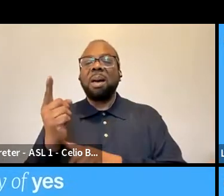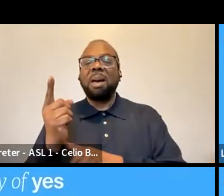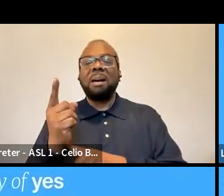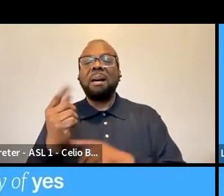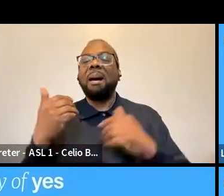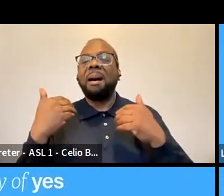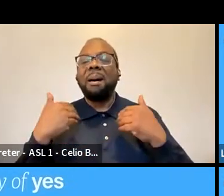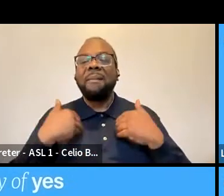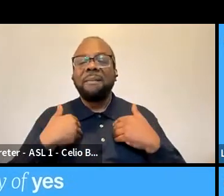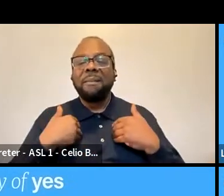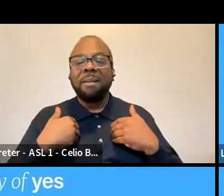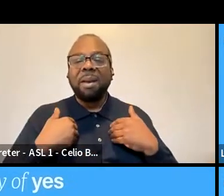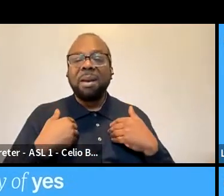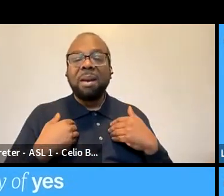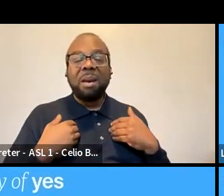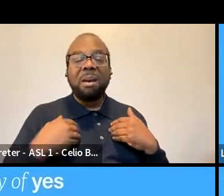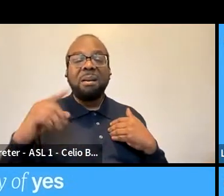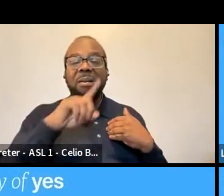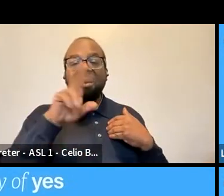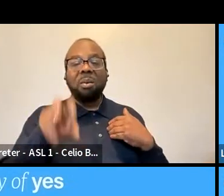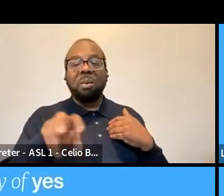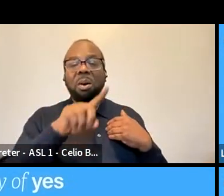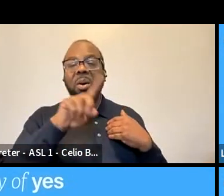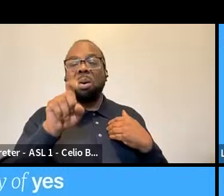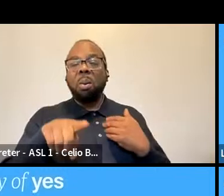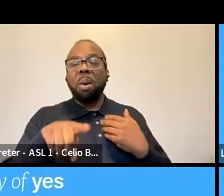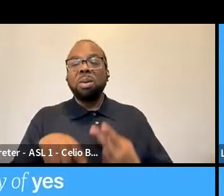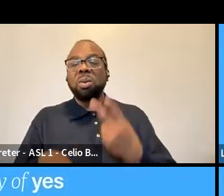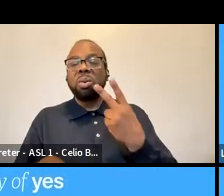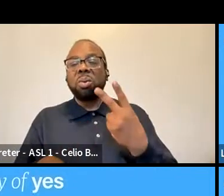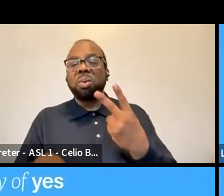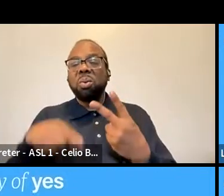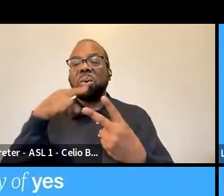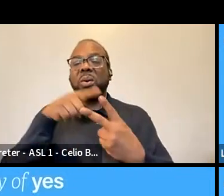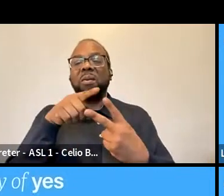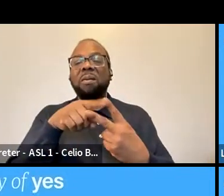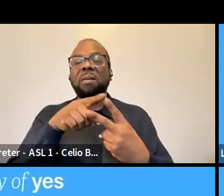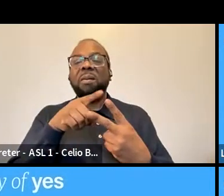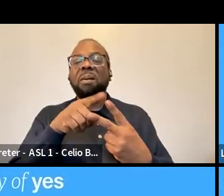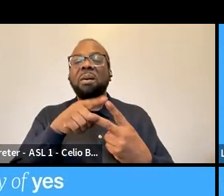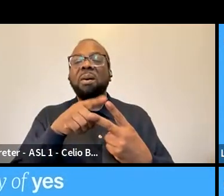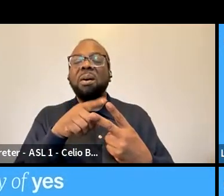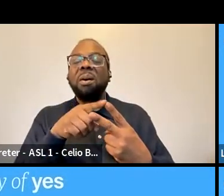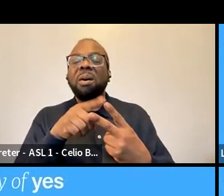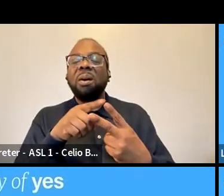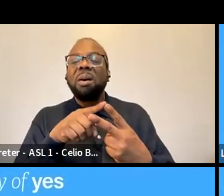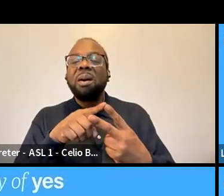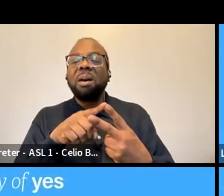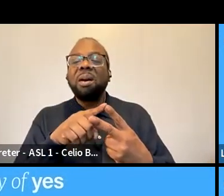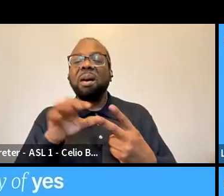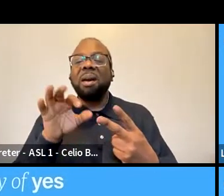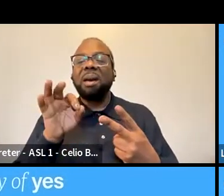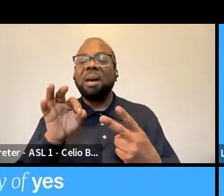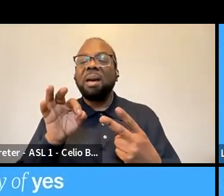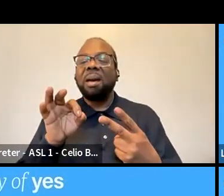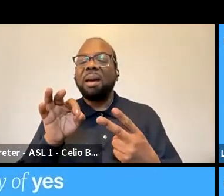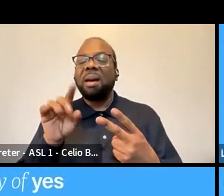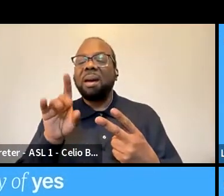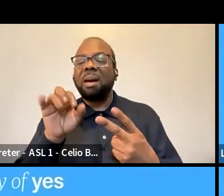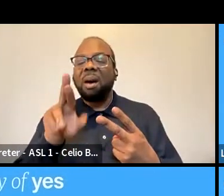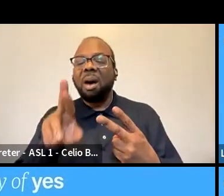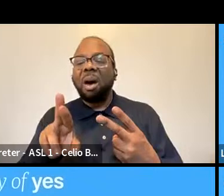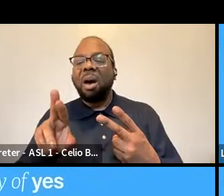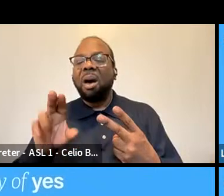have two questions. The first one is actually about the FAR cap lift.